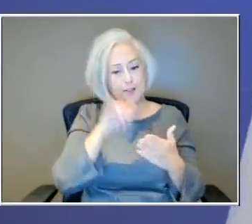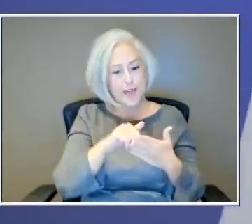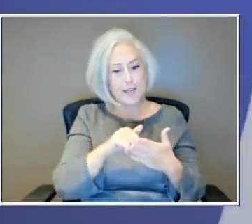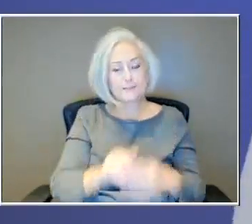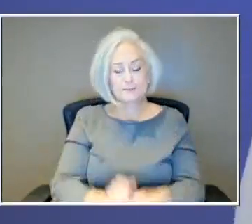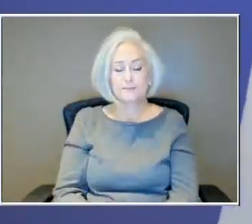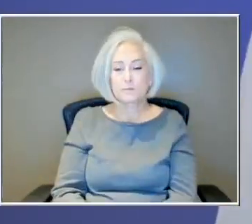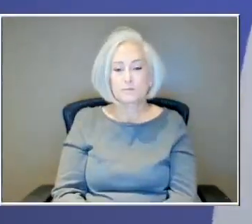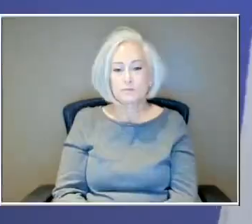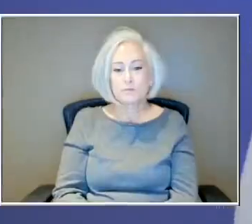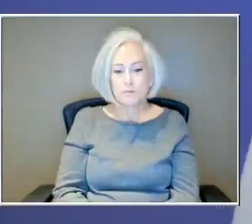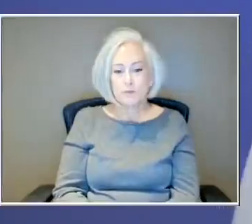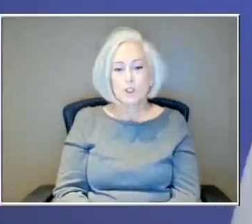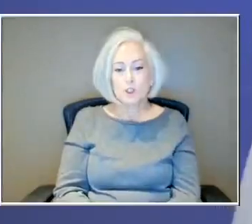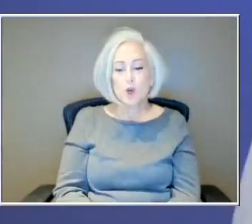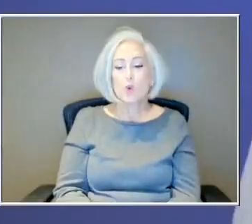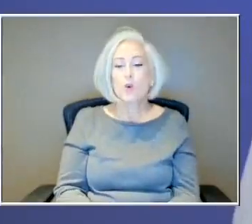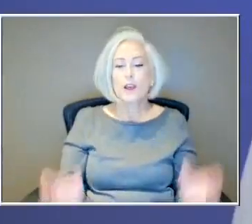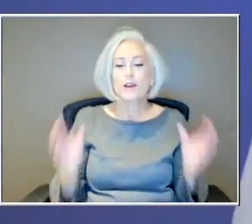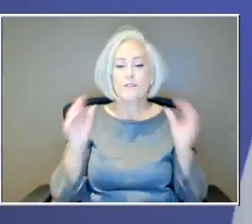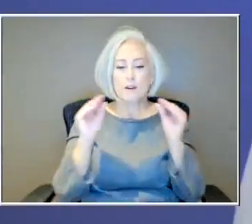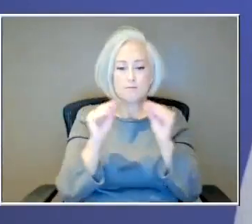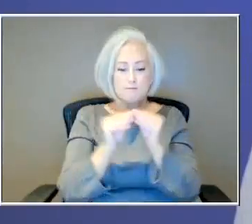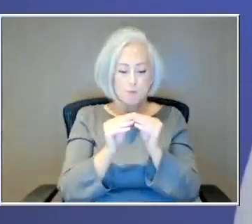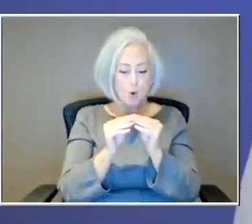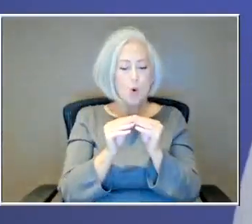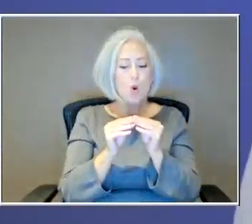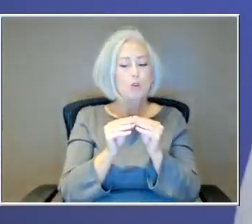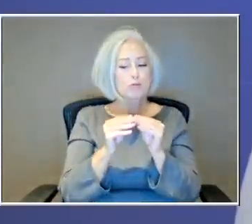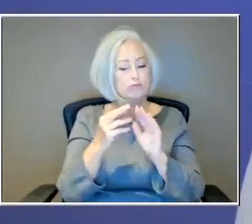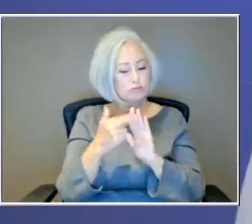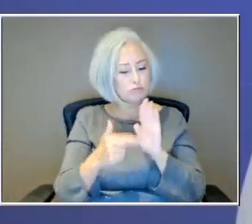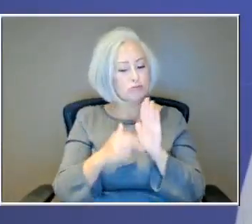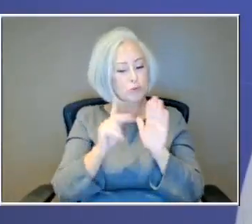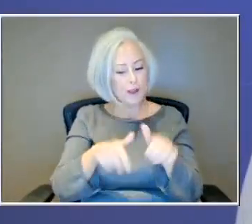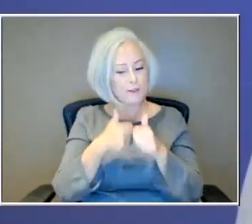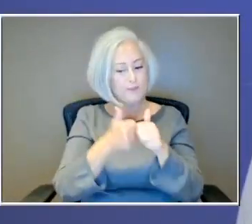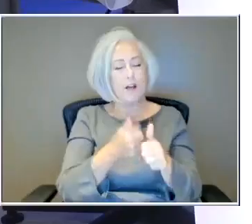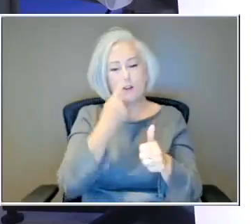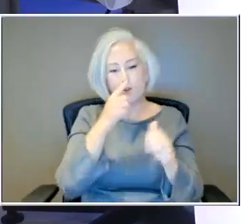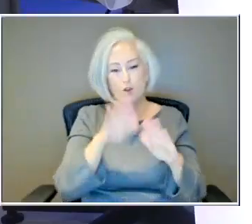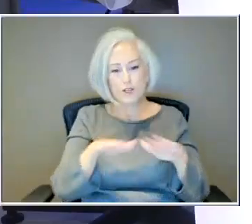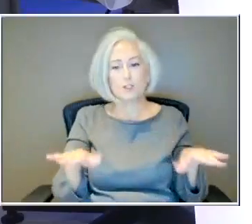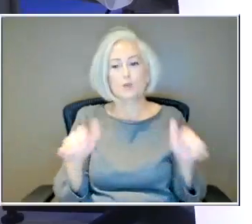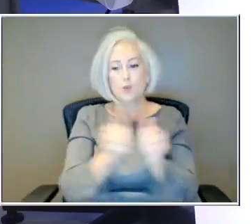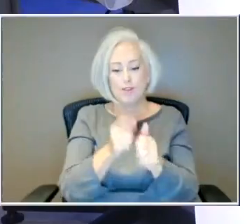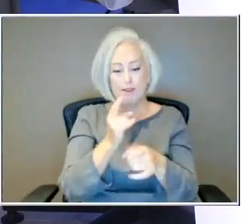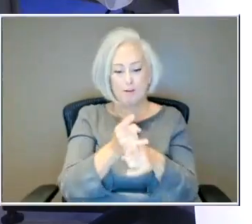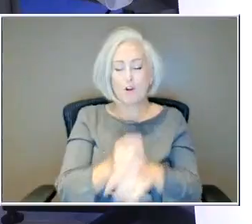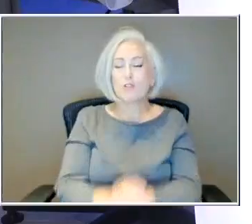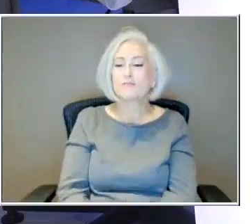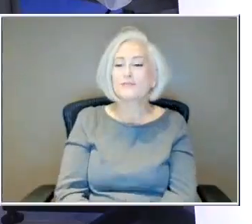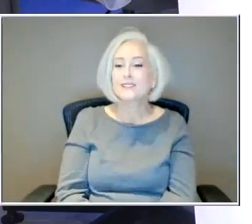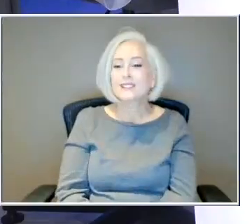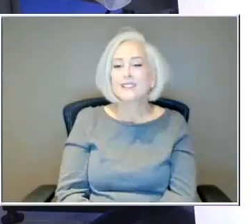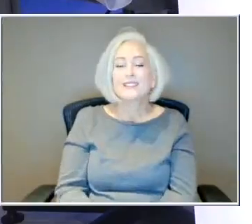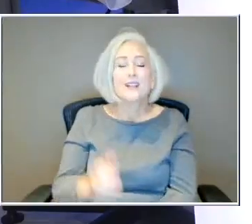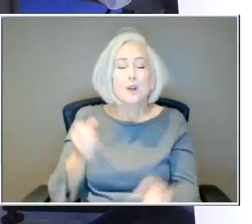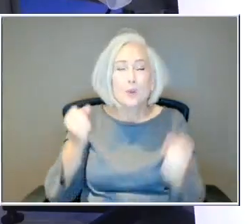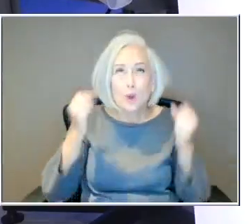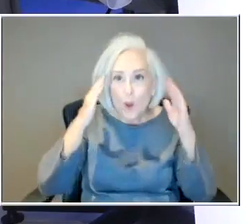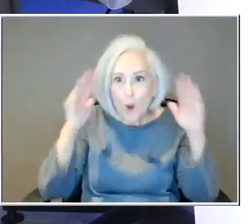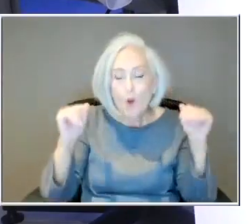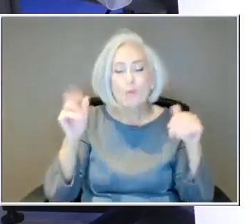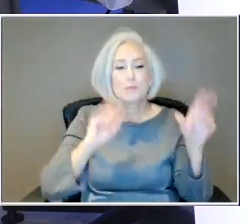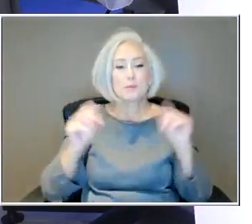our general medication safety. With adding that alcohol in I there. wish we could just say, oh, we know all that, Dr. Silver, but the fact that you're still